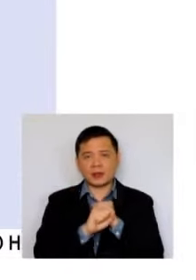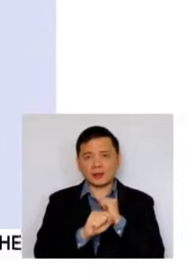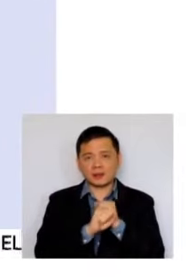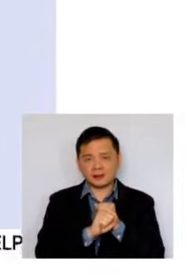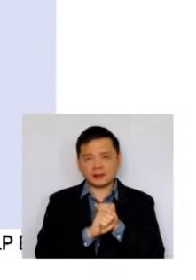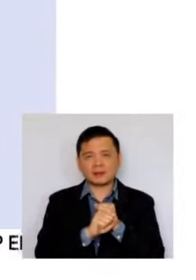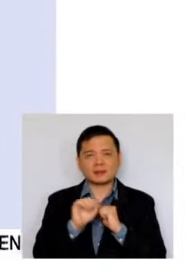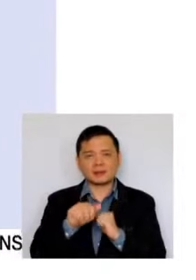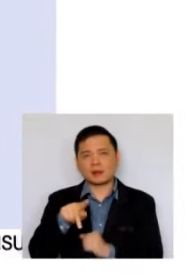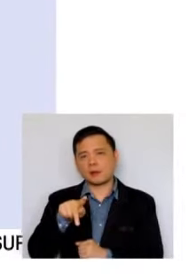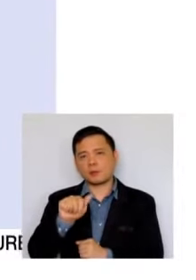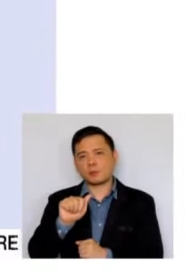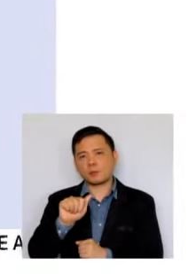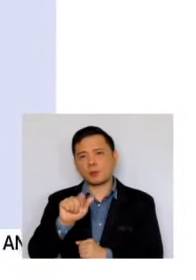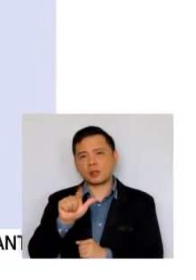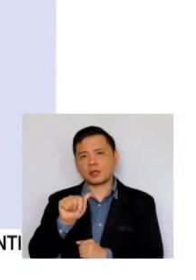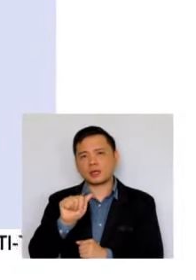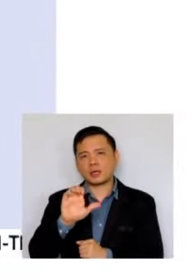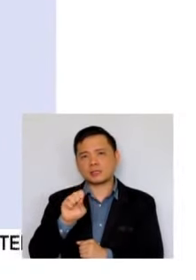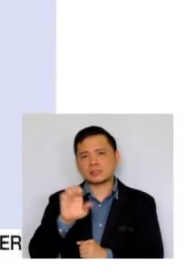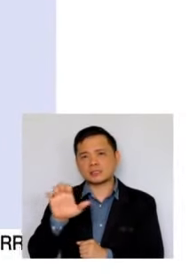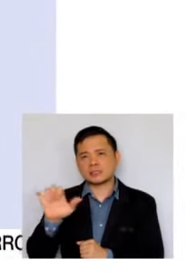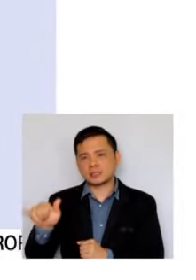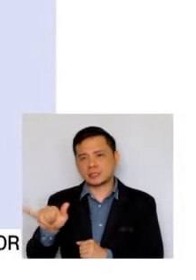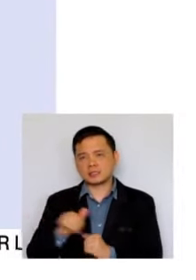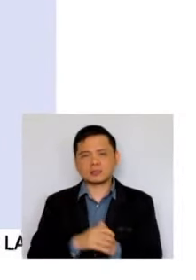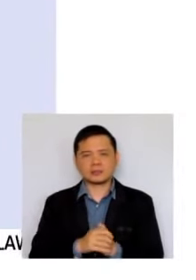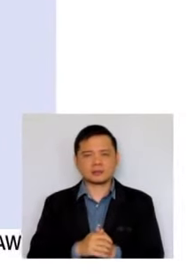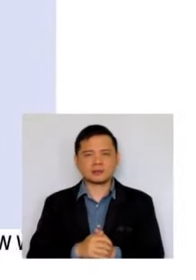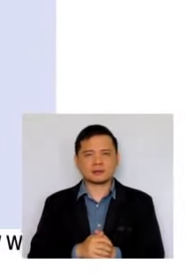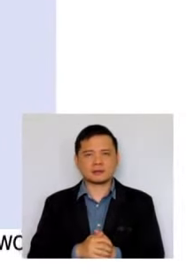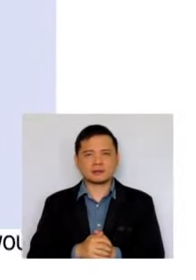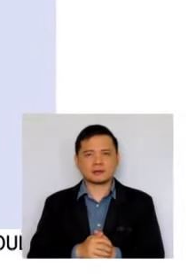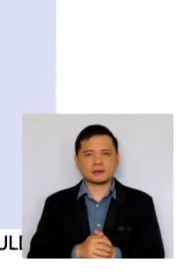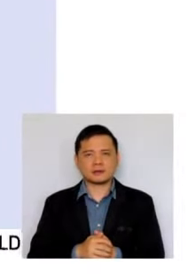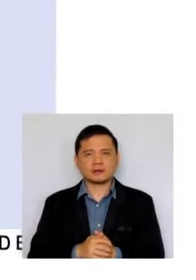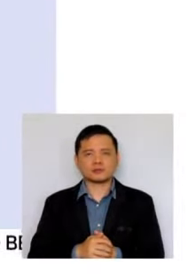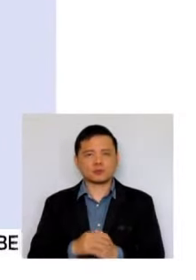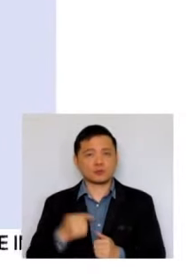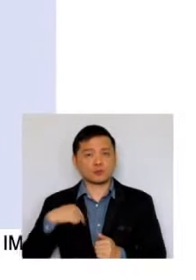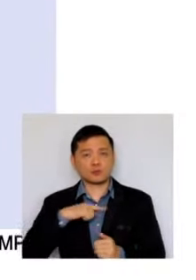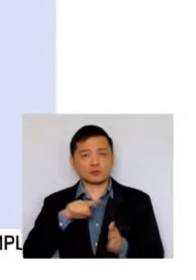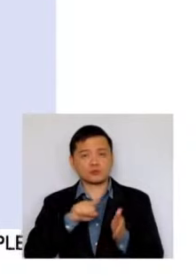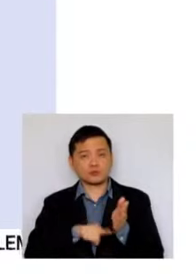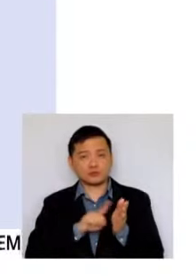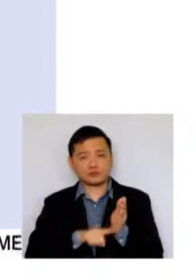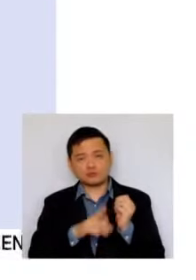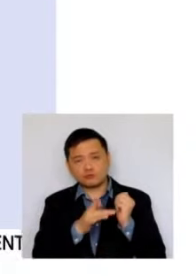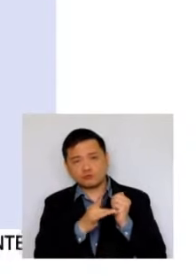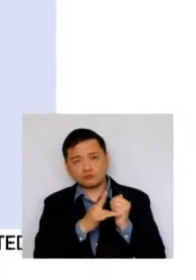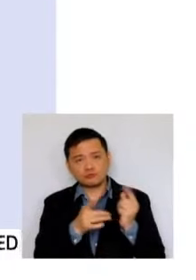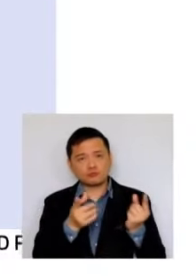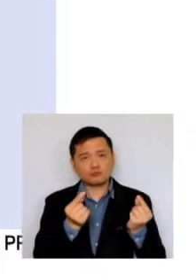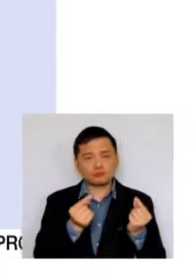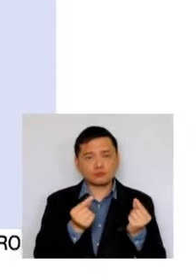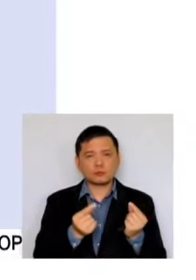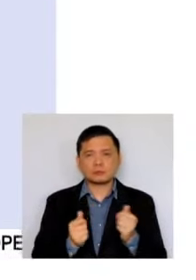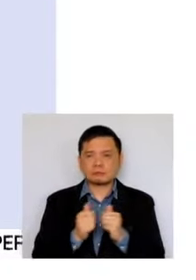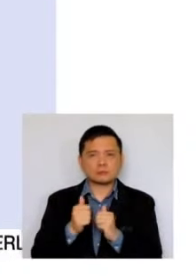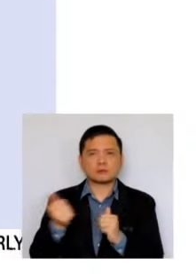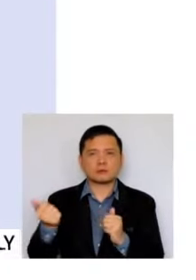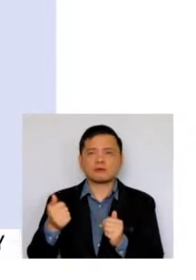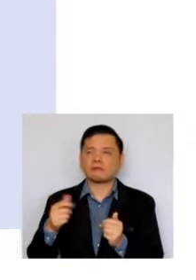different because we've started tracking the digital aspect as well. while we see the normal spending on